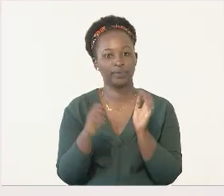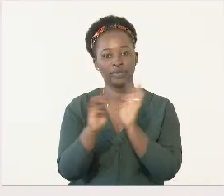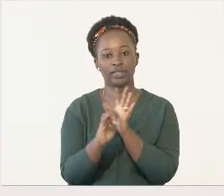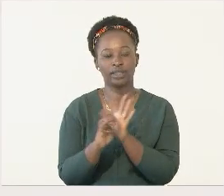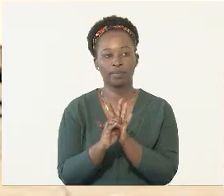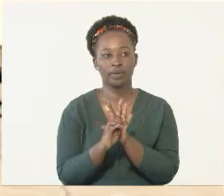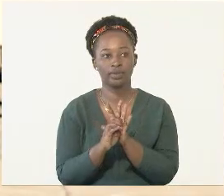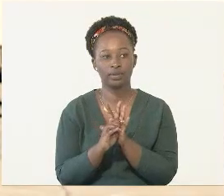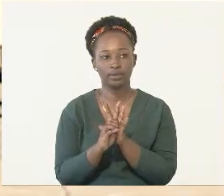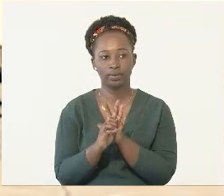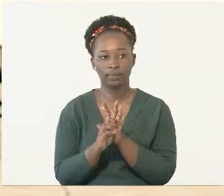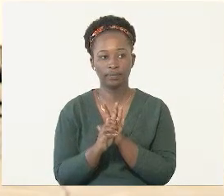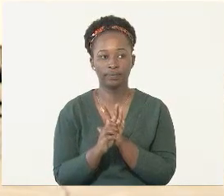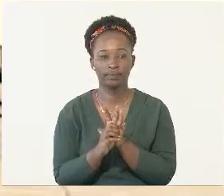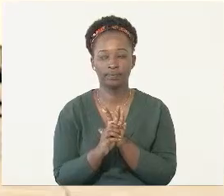Examples